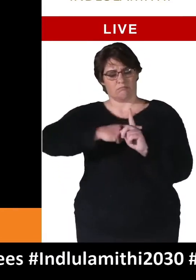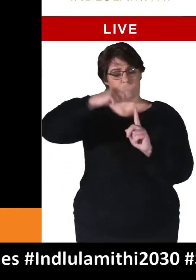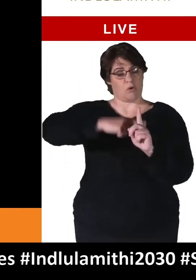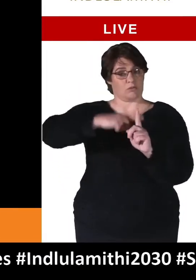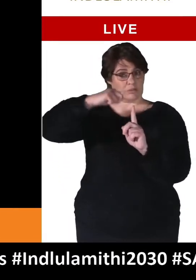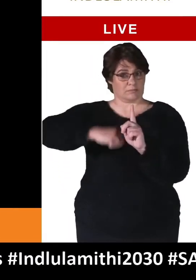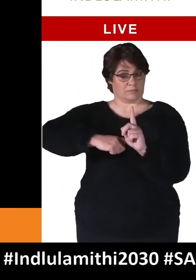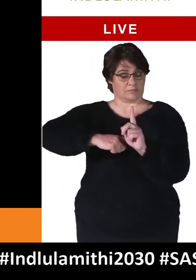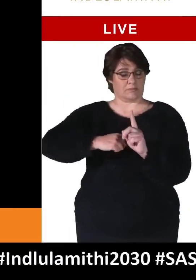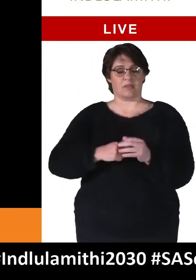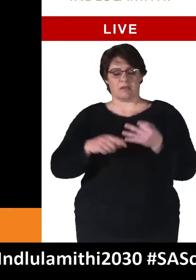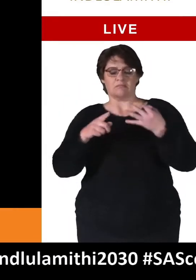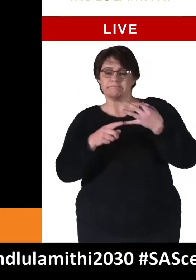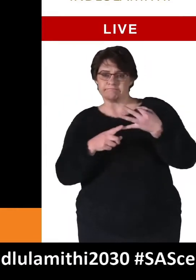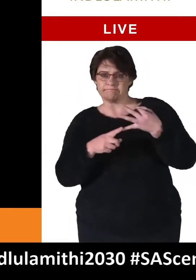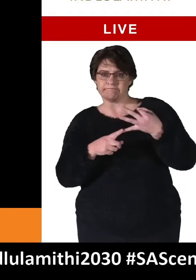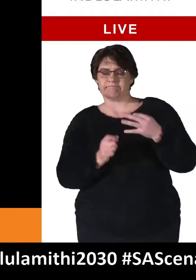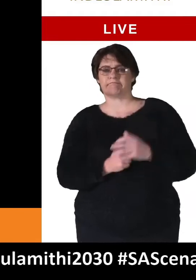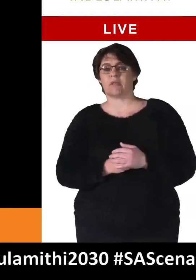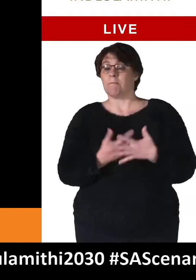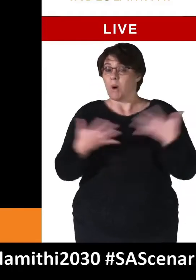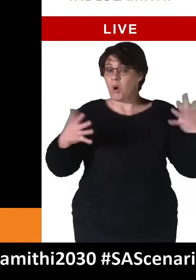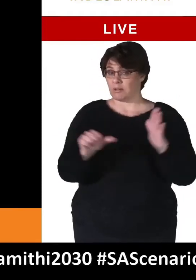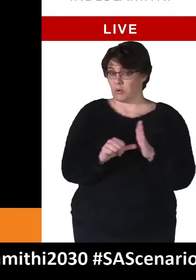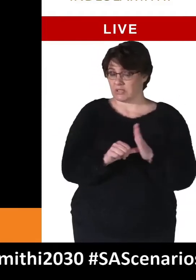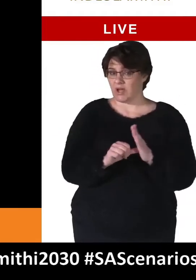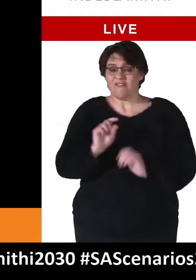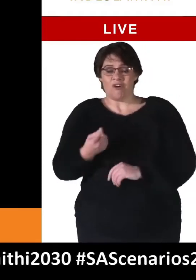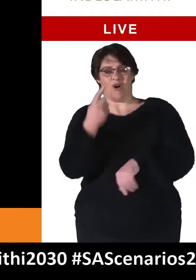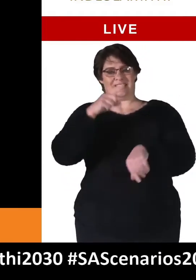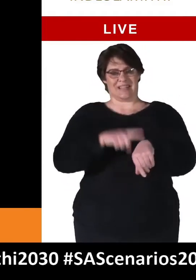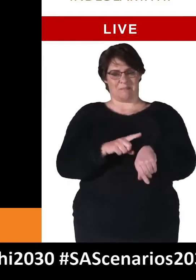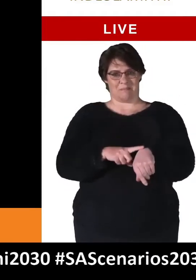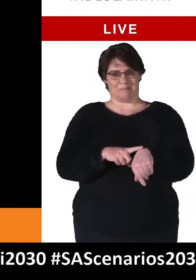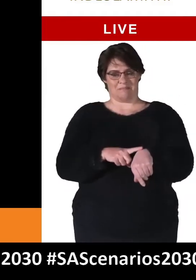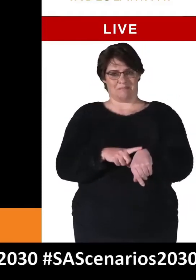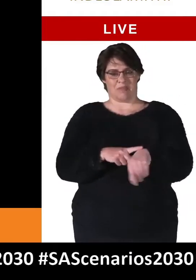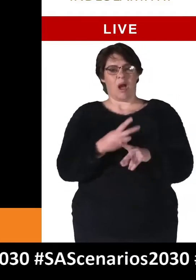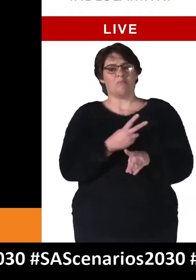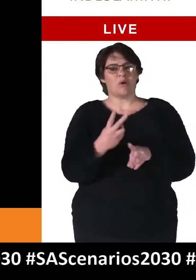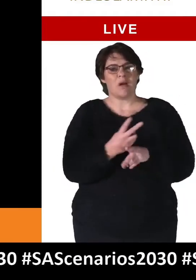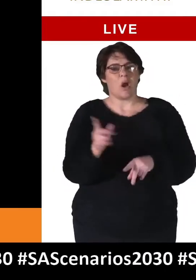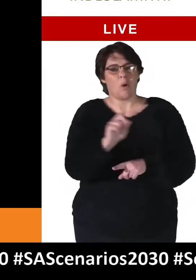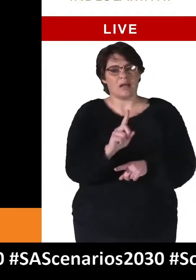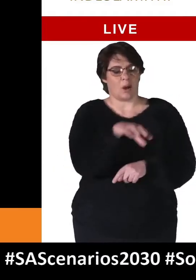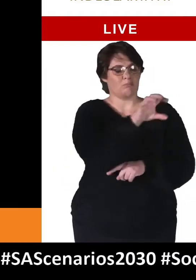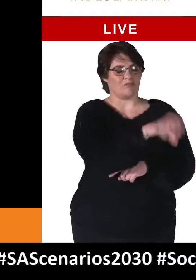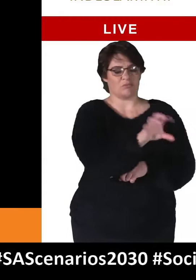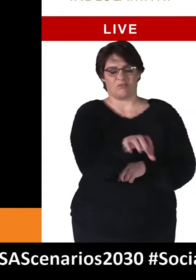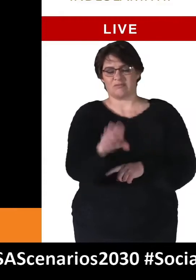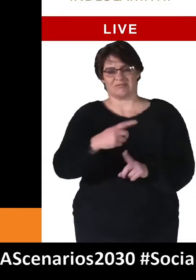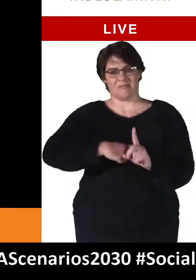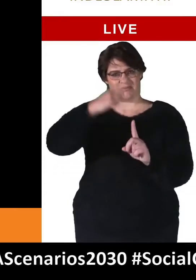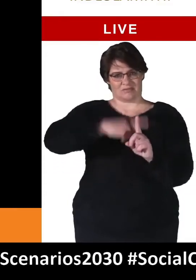barometers. And then finally, possibly most importantly, for the first time, we have prepared a provincial barometer, which looks